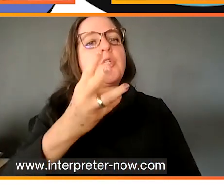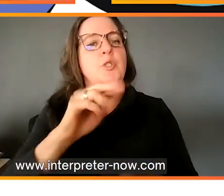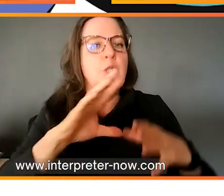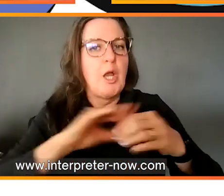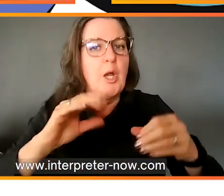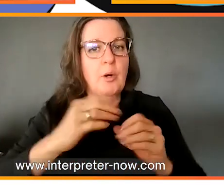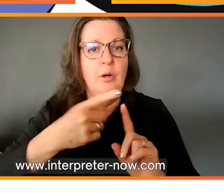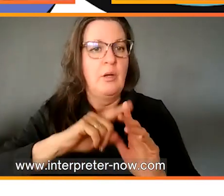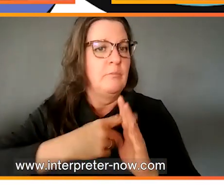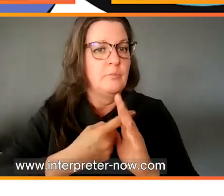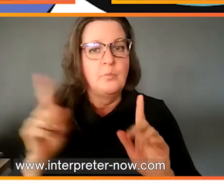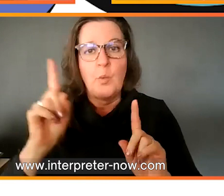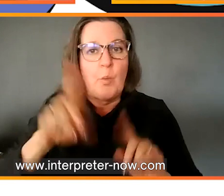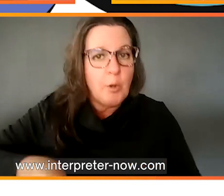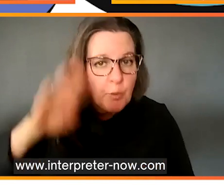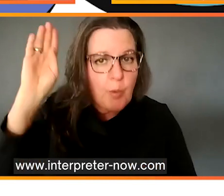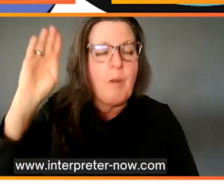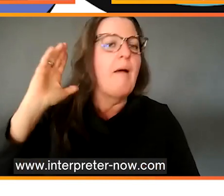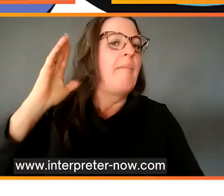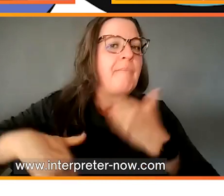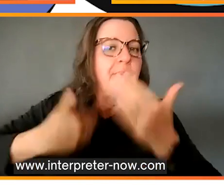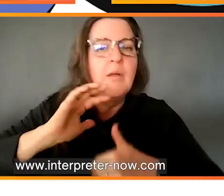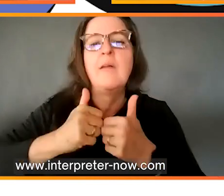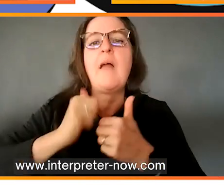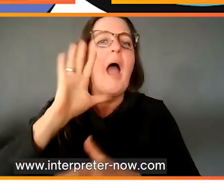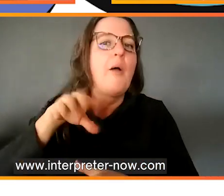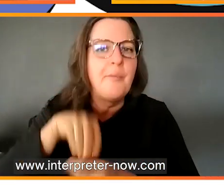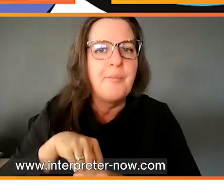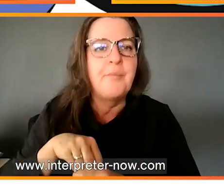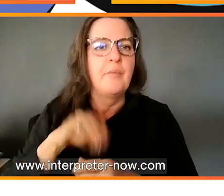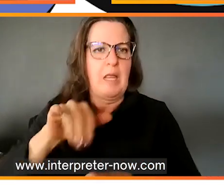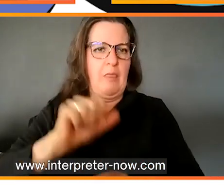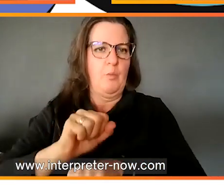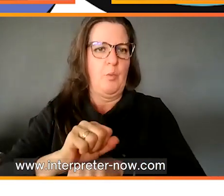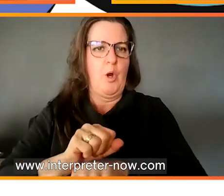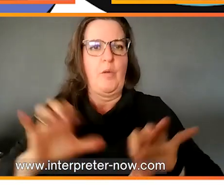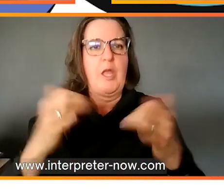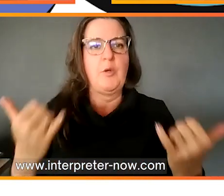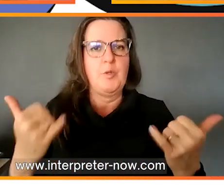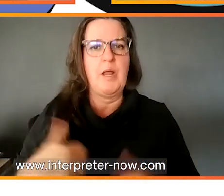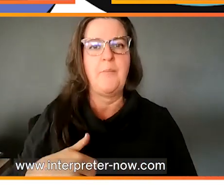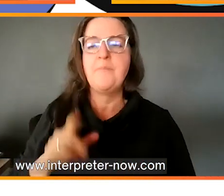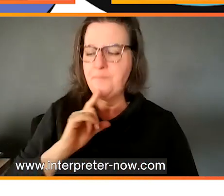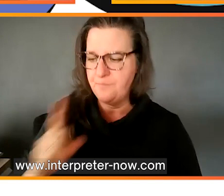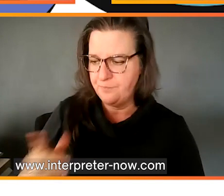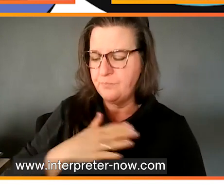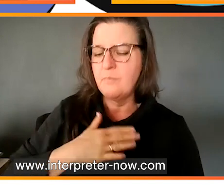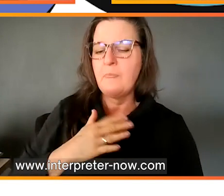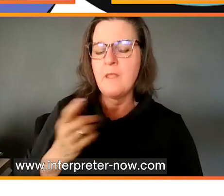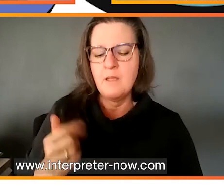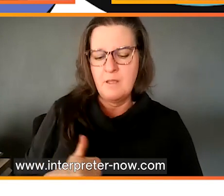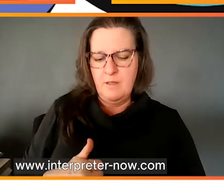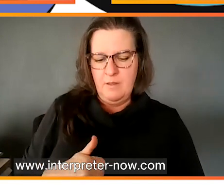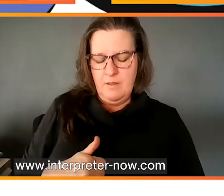where you grew up and eventually how you got to do the work that you do now. Sure. Mine is